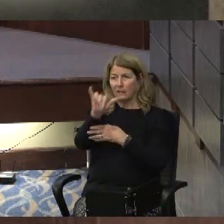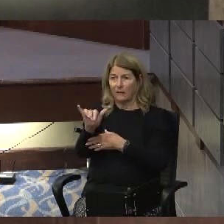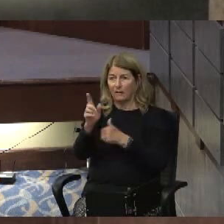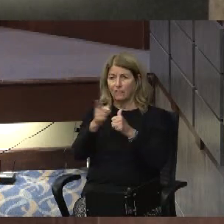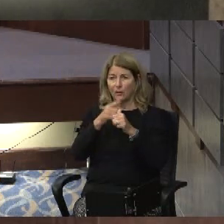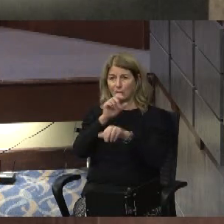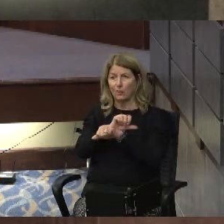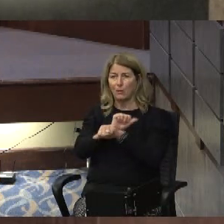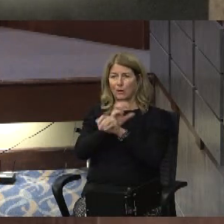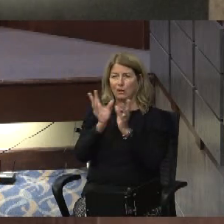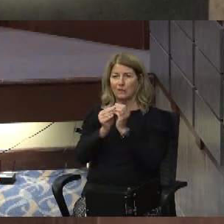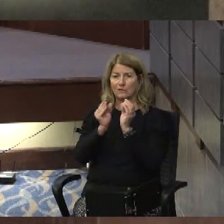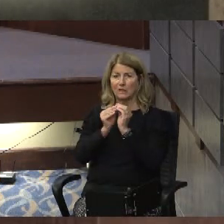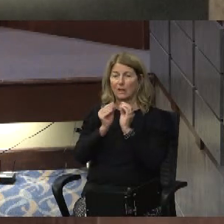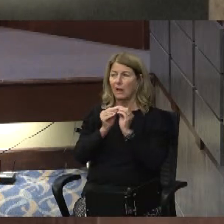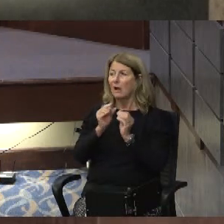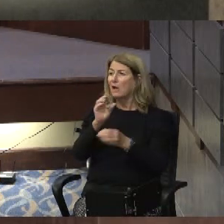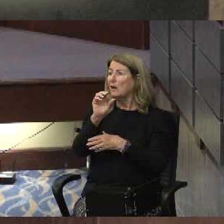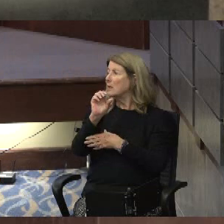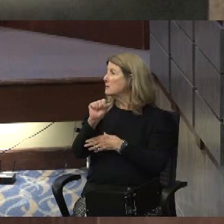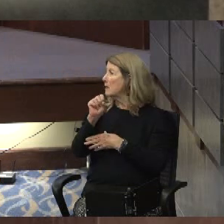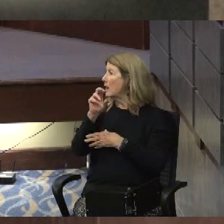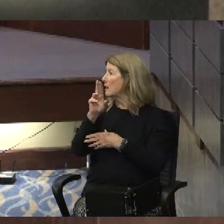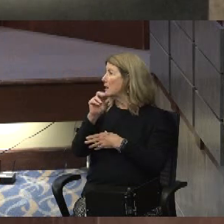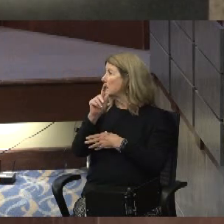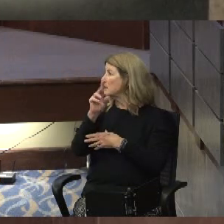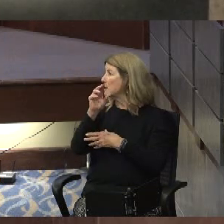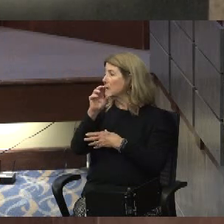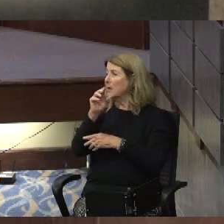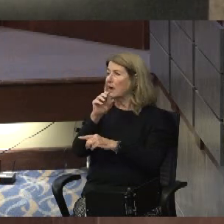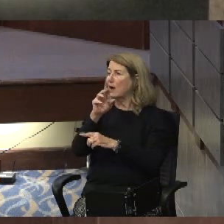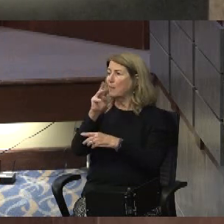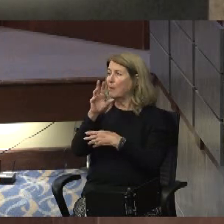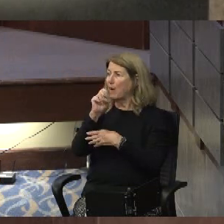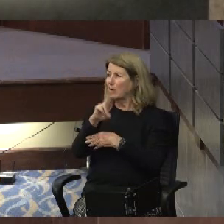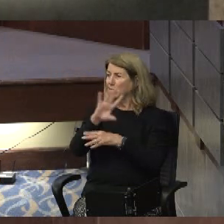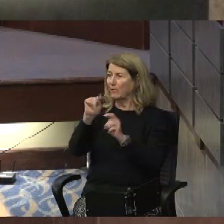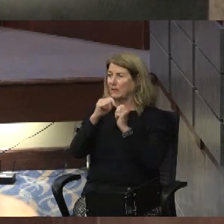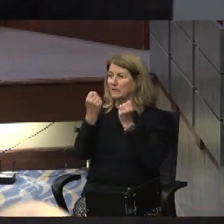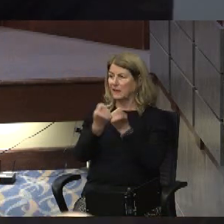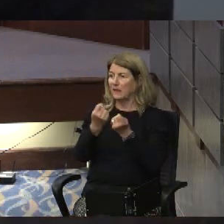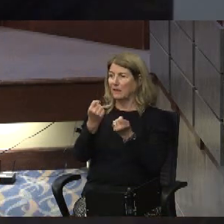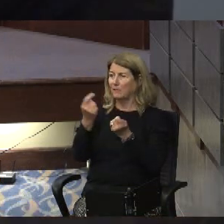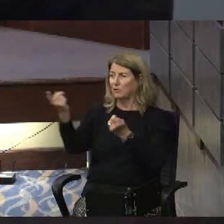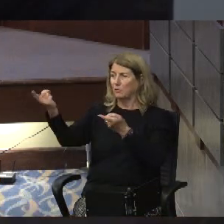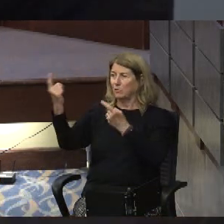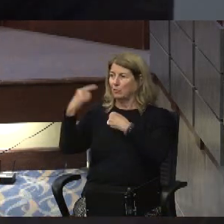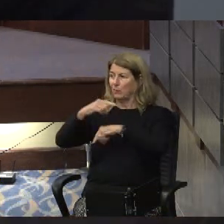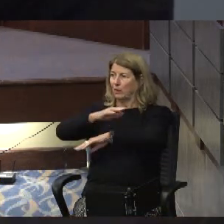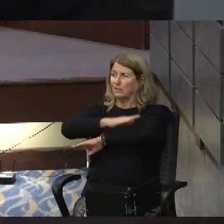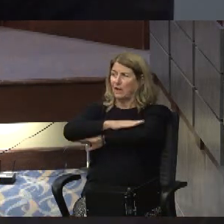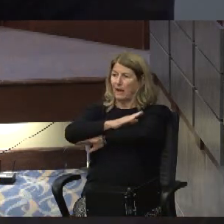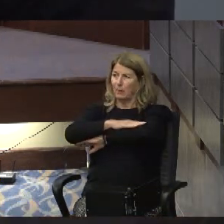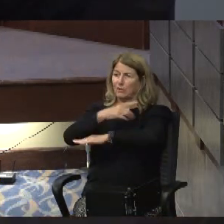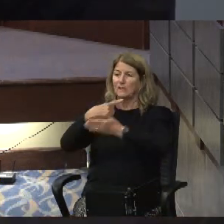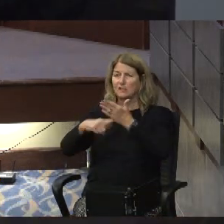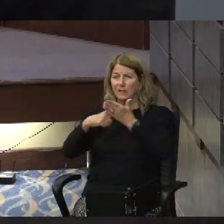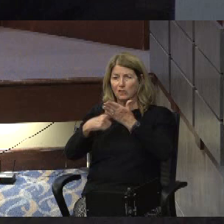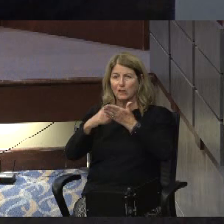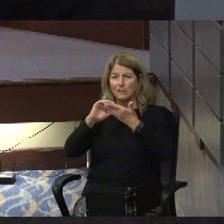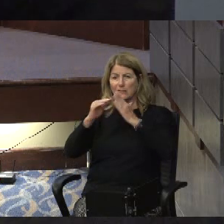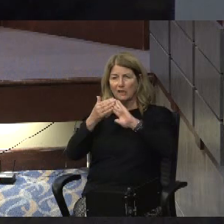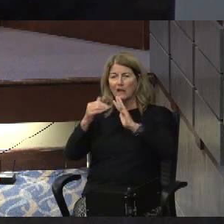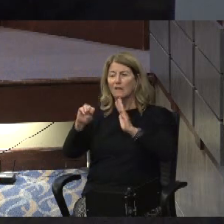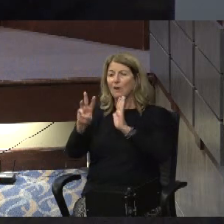I'm going to invite Monica Settlemeyer and the team from Loyal Casper to the front table. They're going to give a discussion of the City of Waco